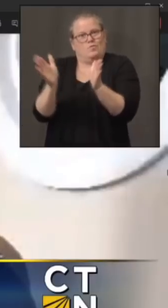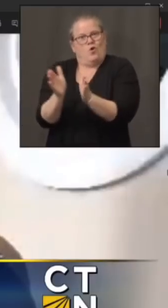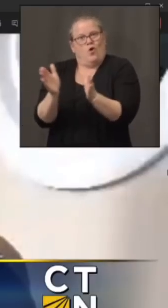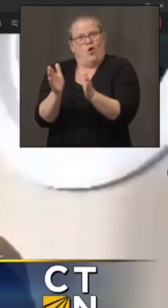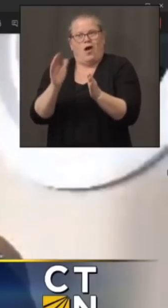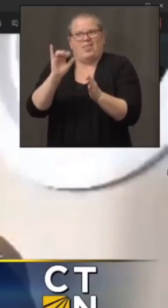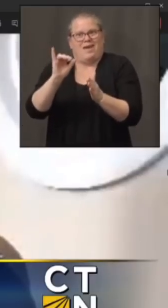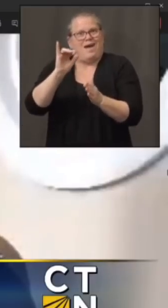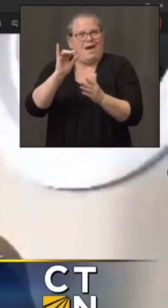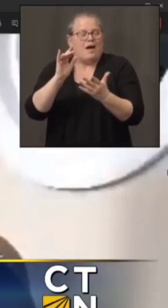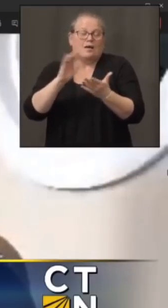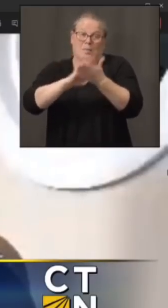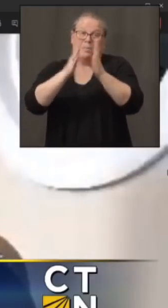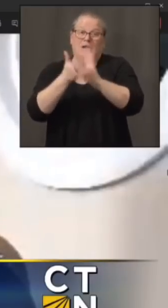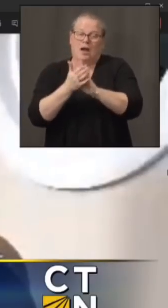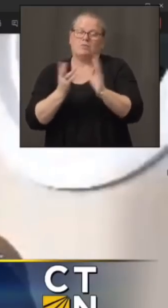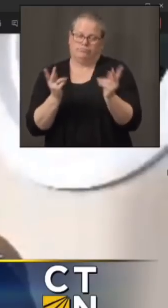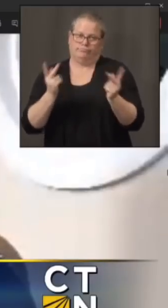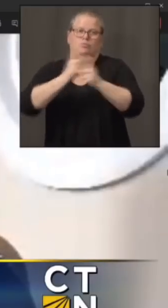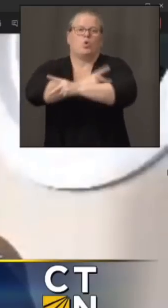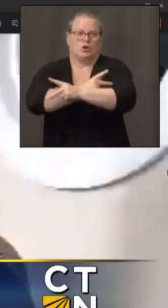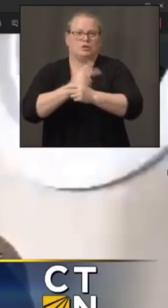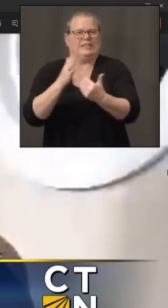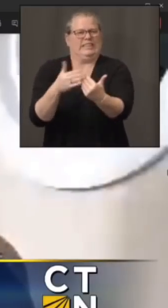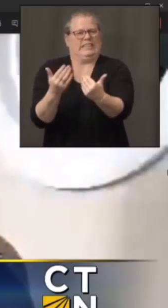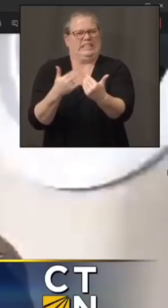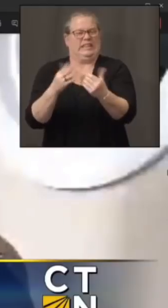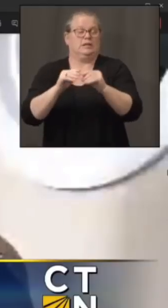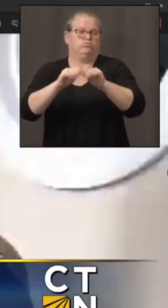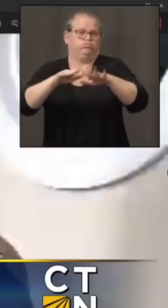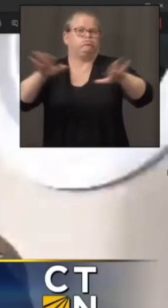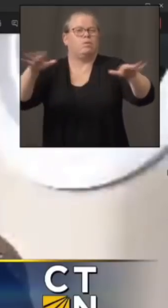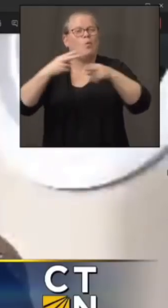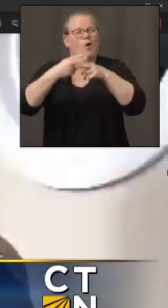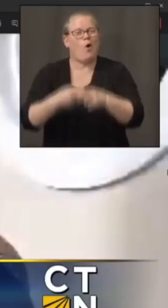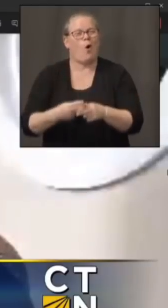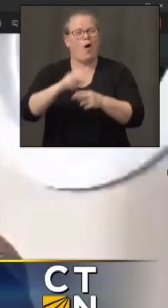certain cases, optimal conditions for these sort of super spreading events that we see.